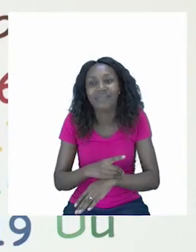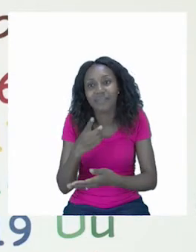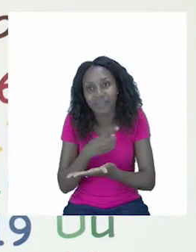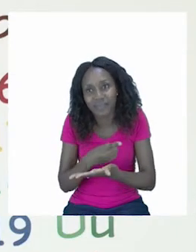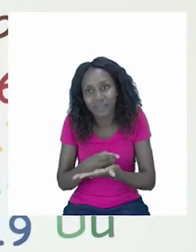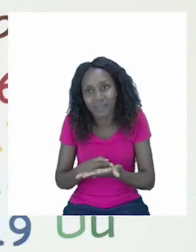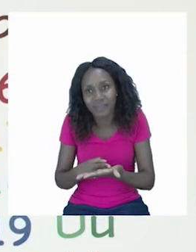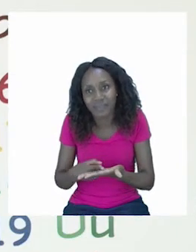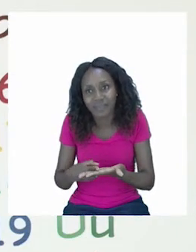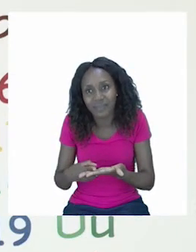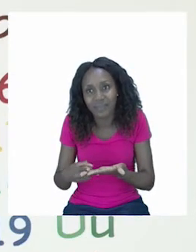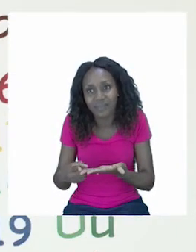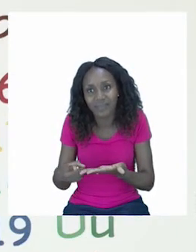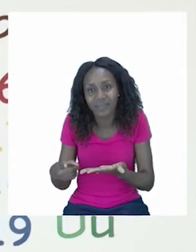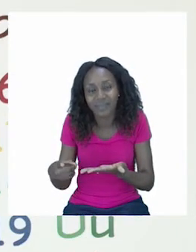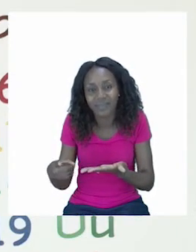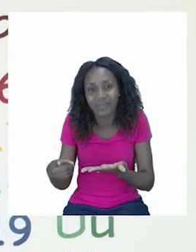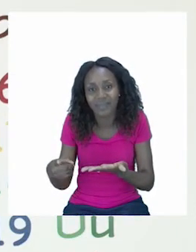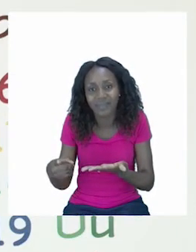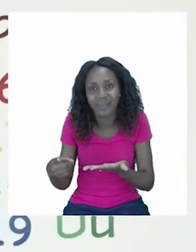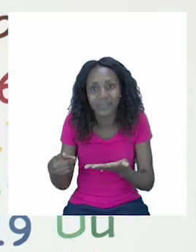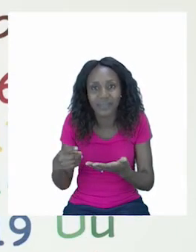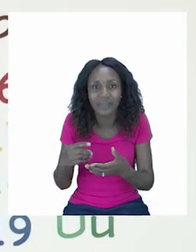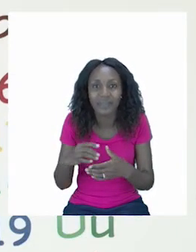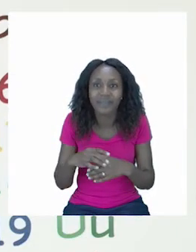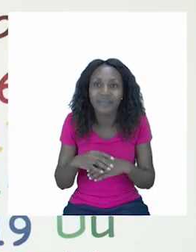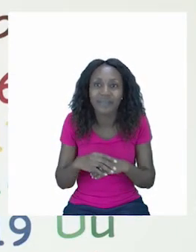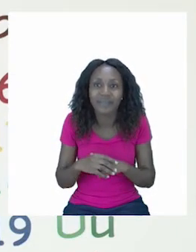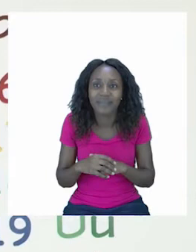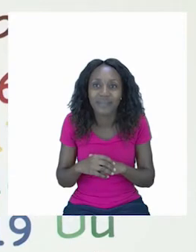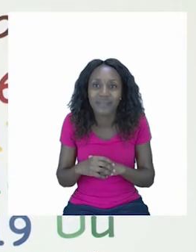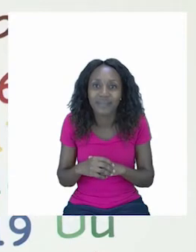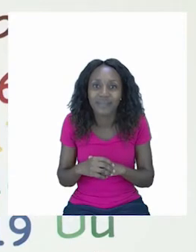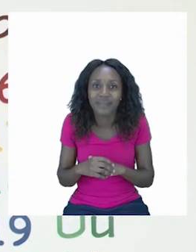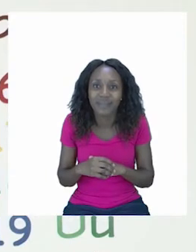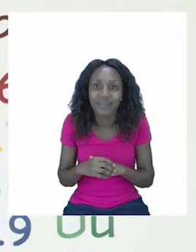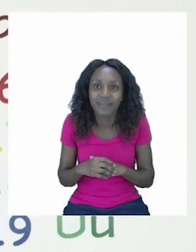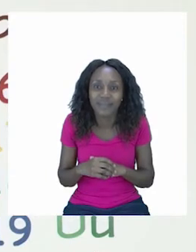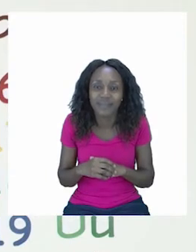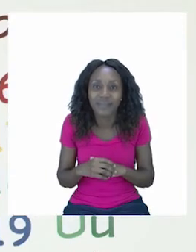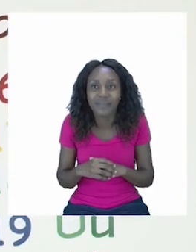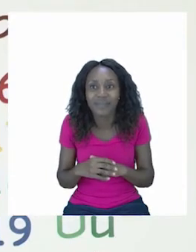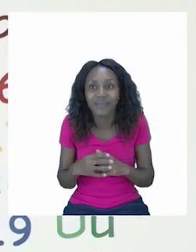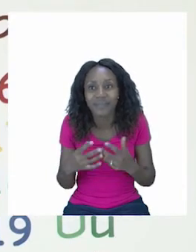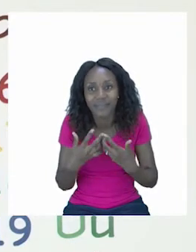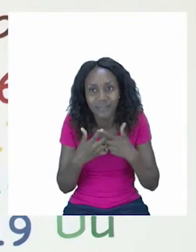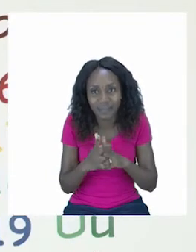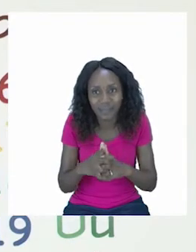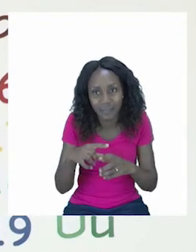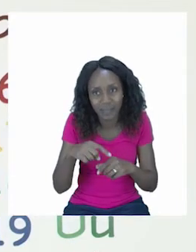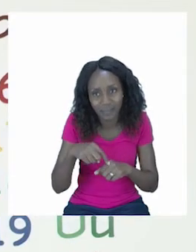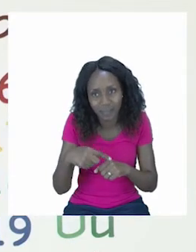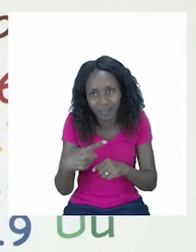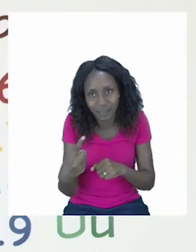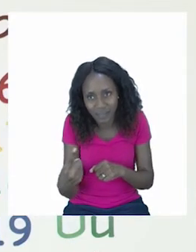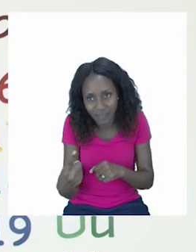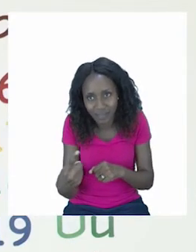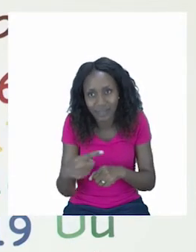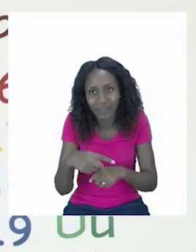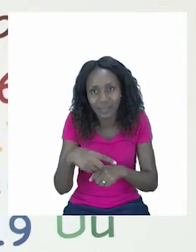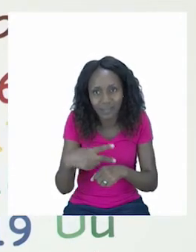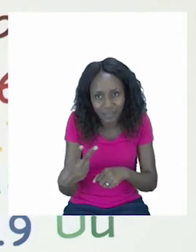days, there are 7 days in a week. Sunday,